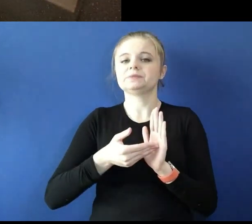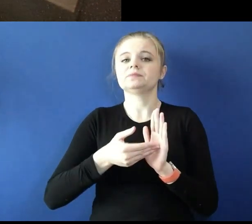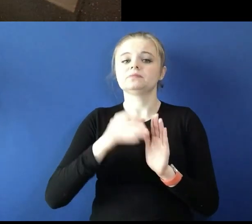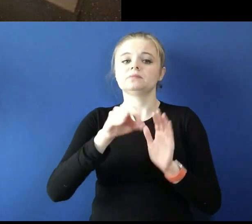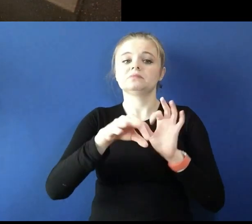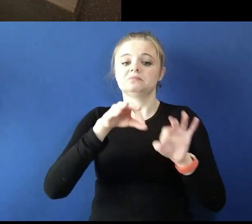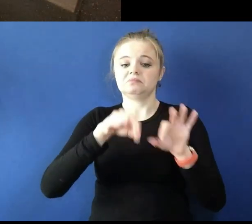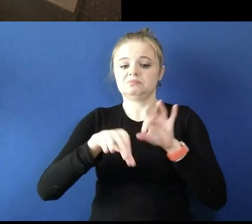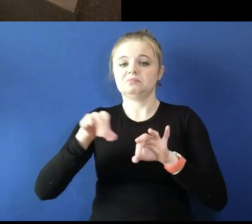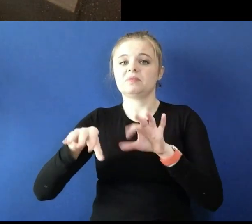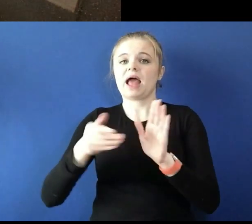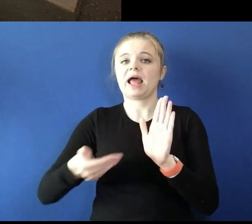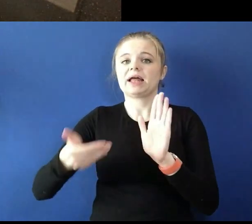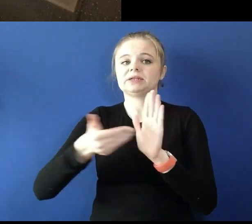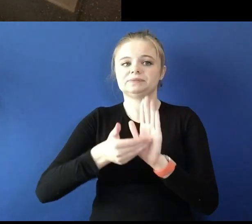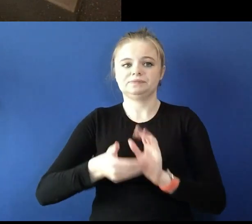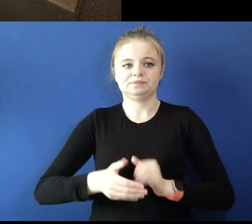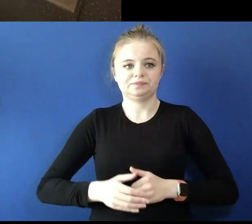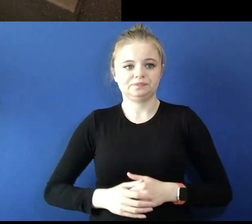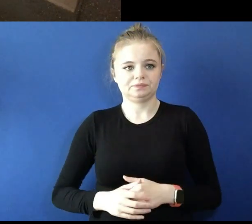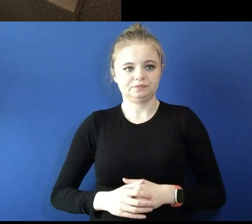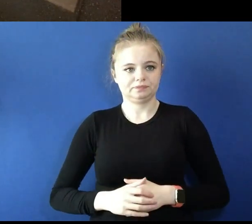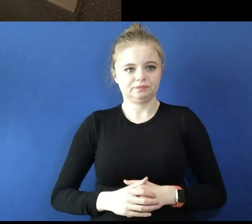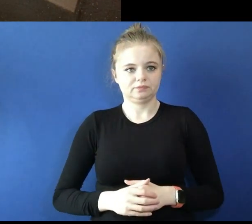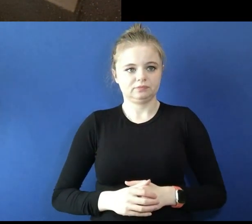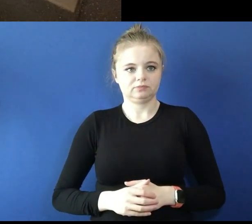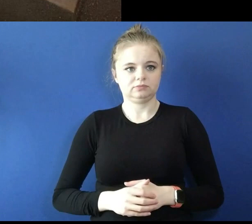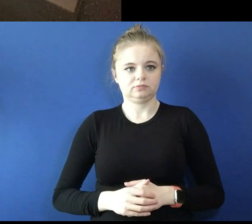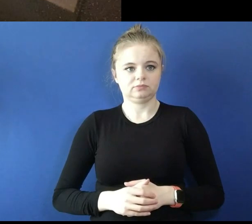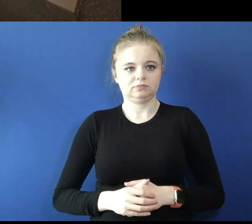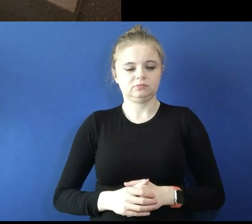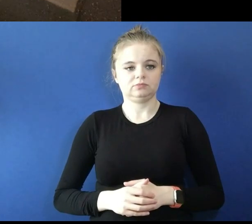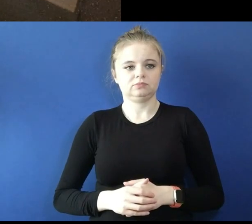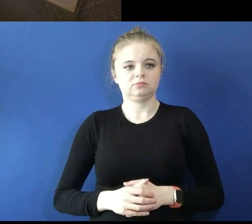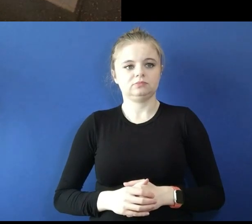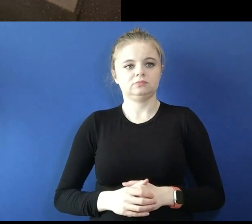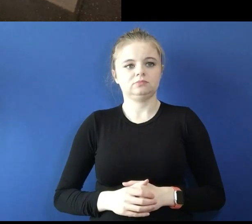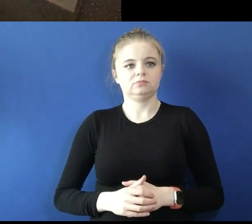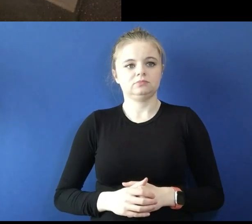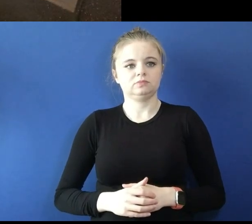all the way down your